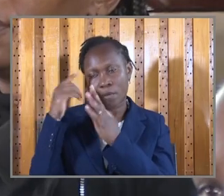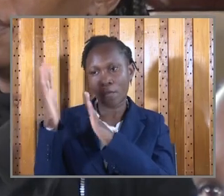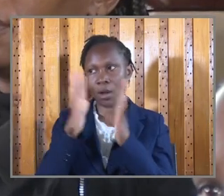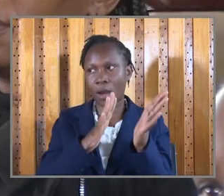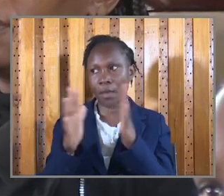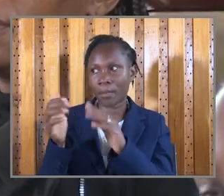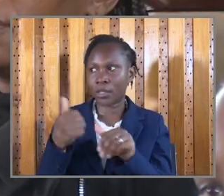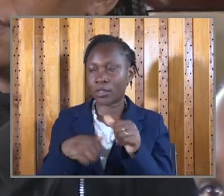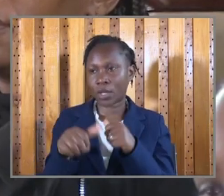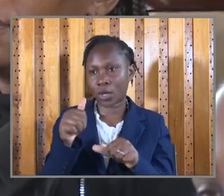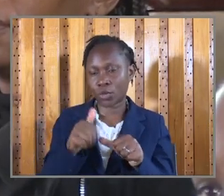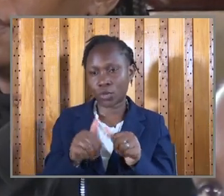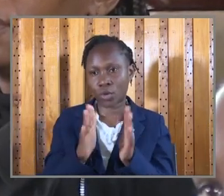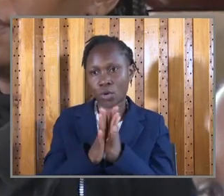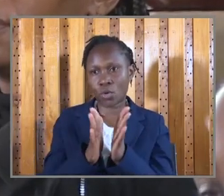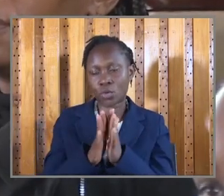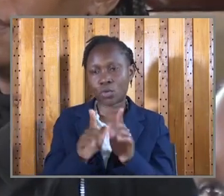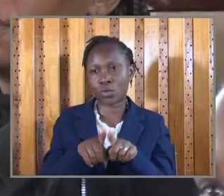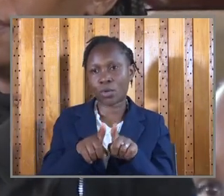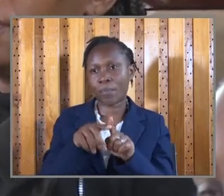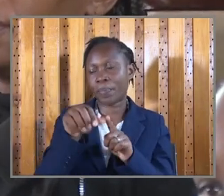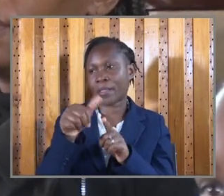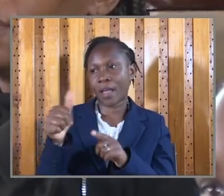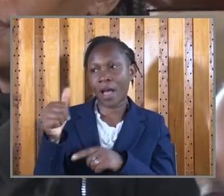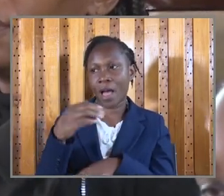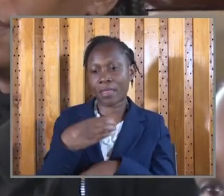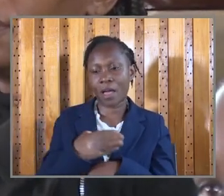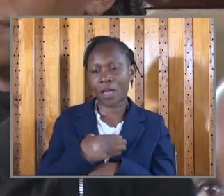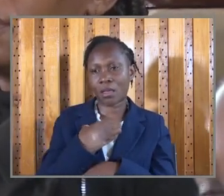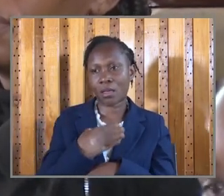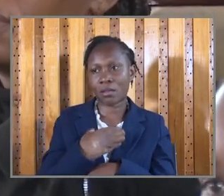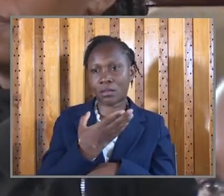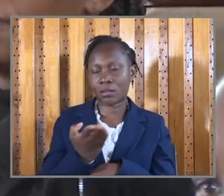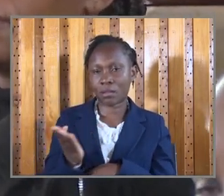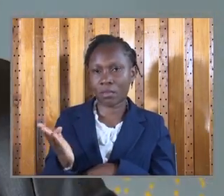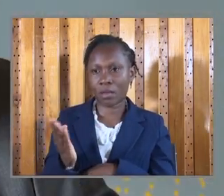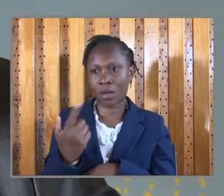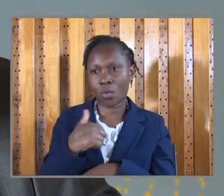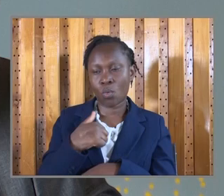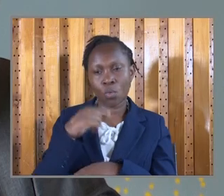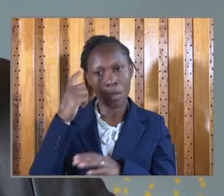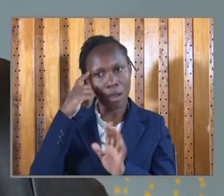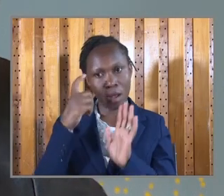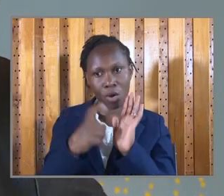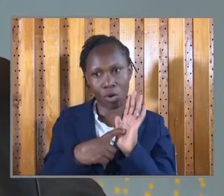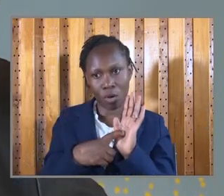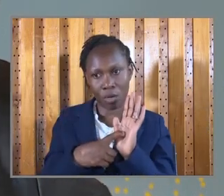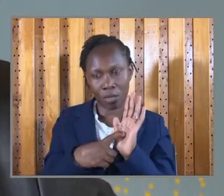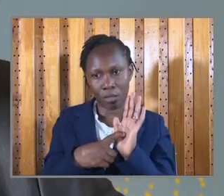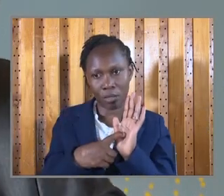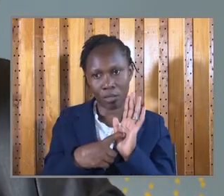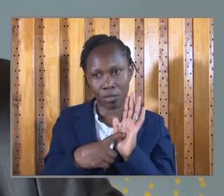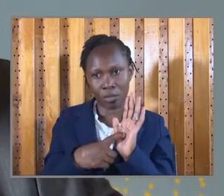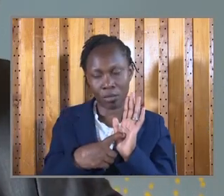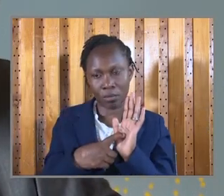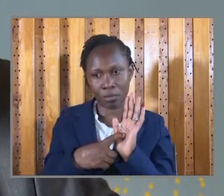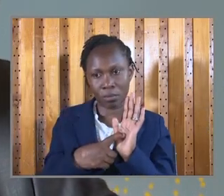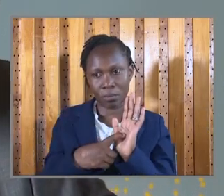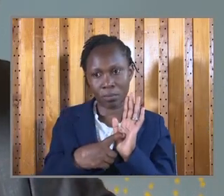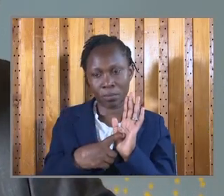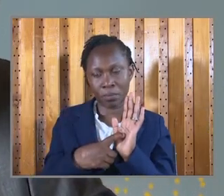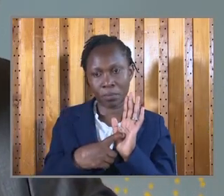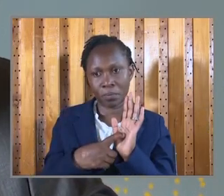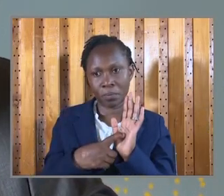We have other guests here. We'd like to acknowledge Damiana Stoinova from EU